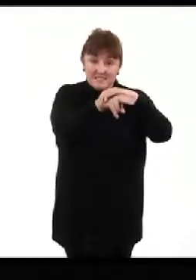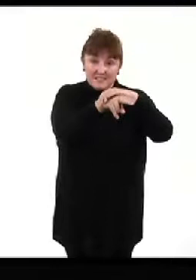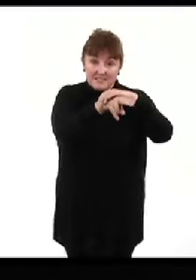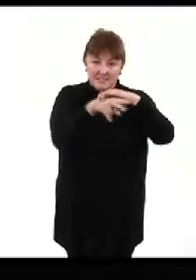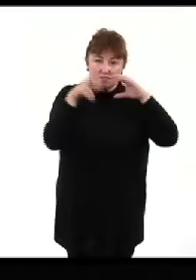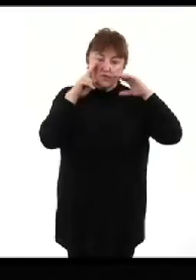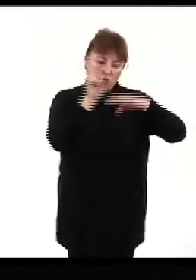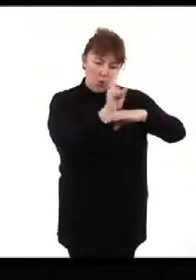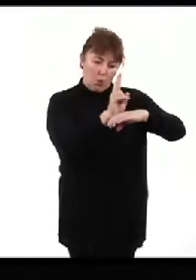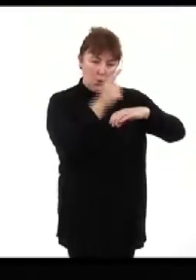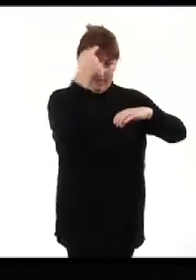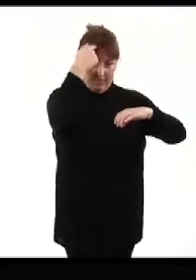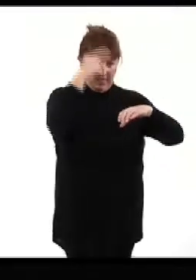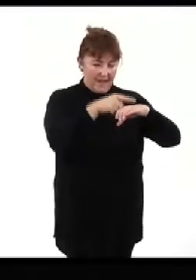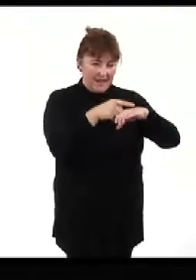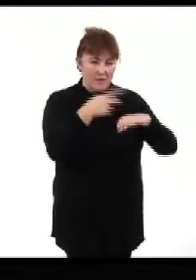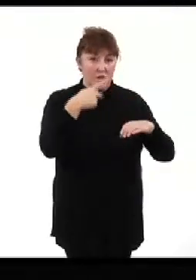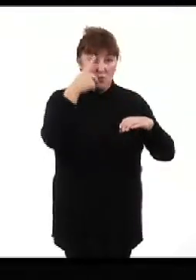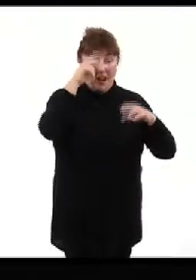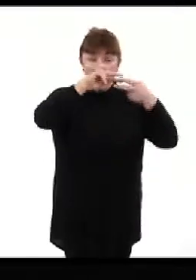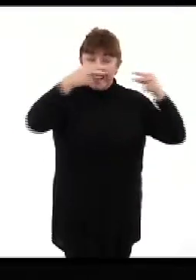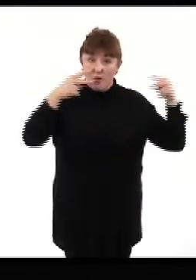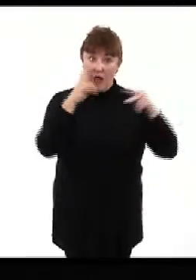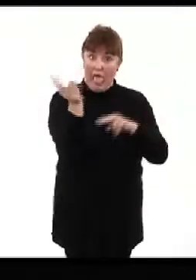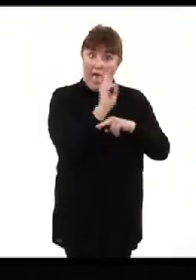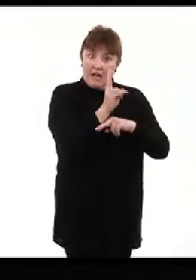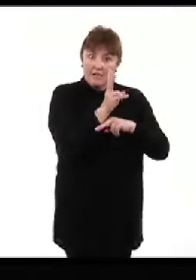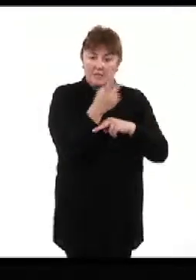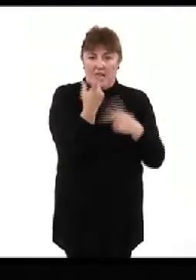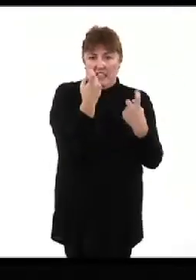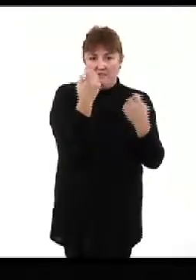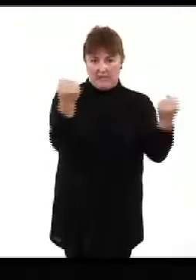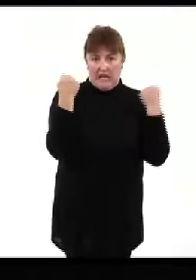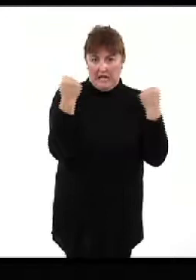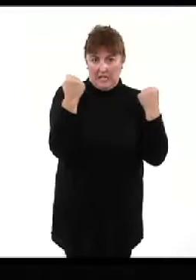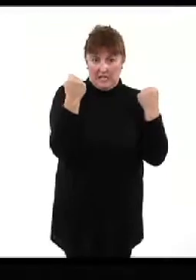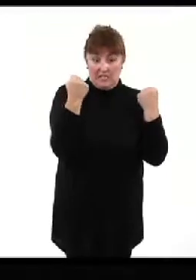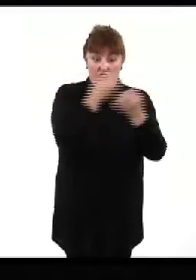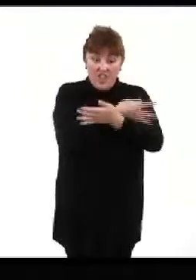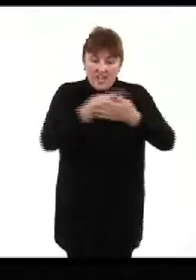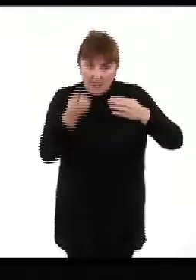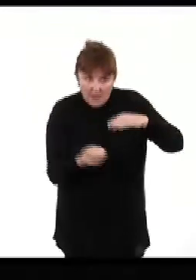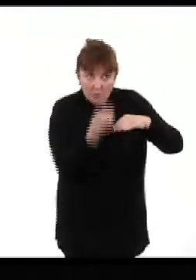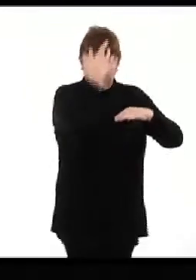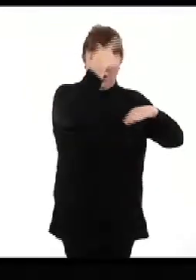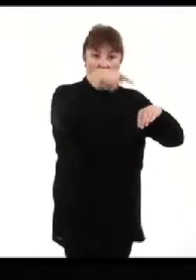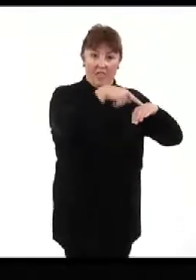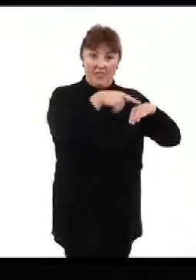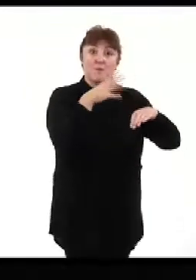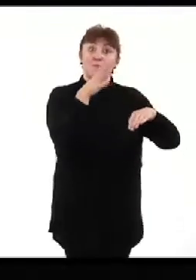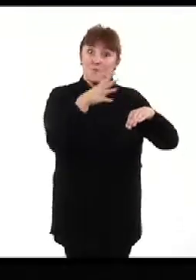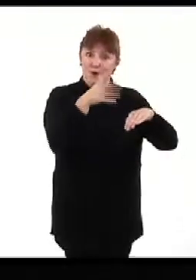that region of the brain. And so we can tell that that region of the brain is involved, is engaged in the task you're asking them to